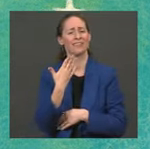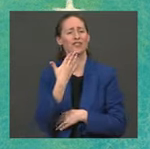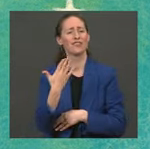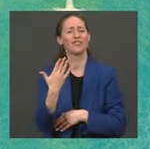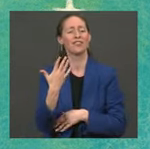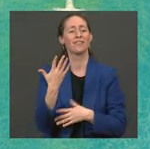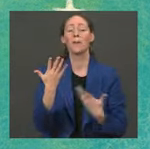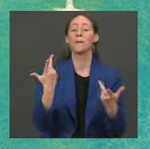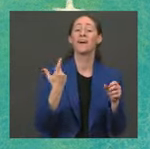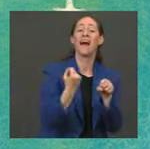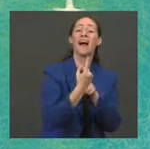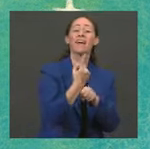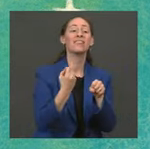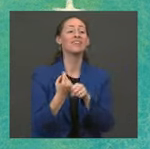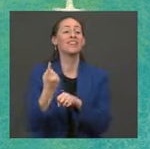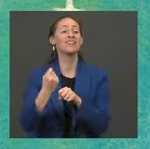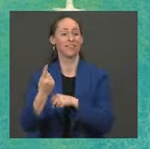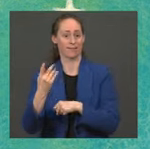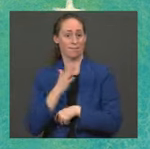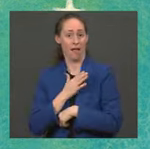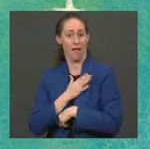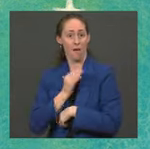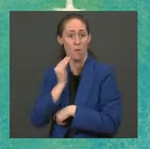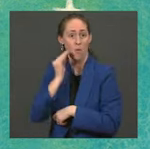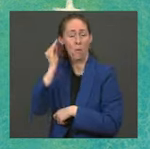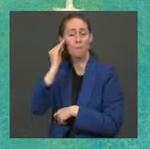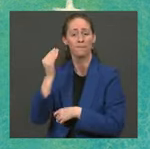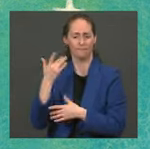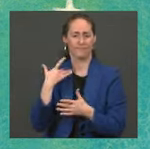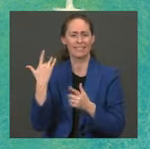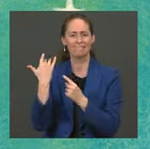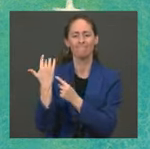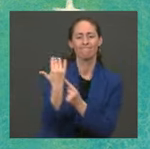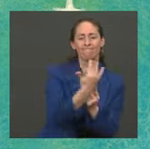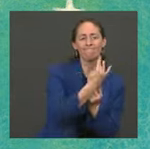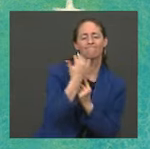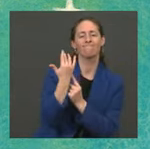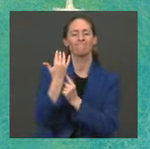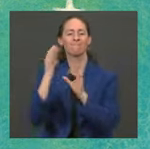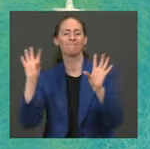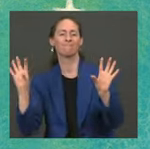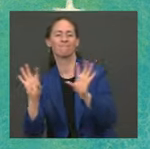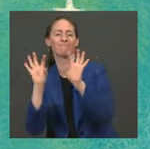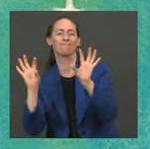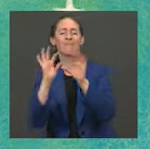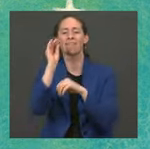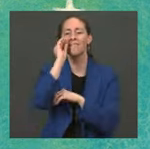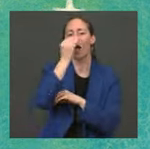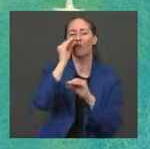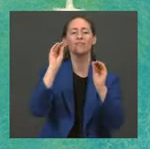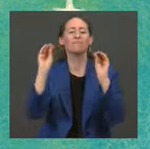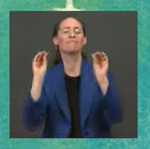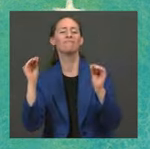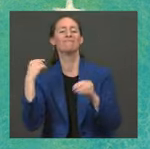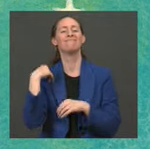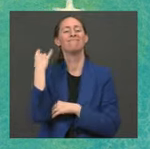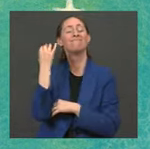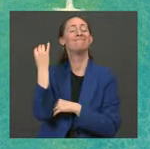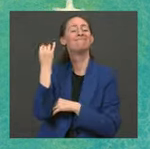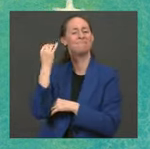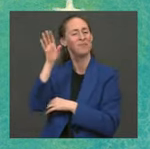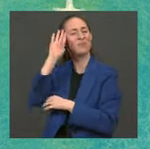just right, I can remember her smile in the firelight. And I remember how she turned our